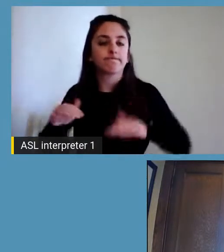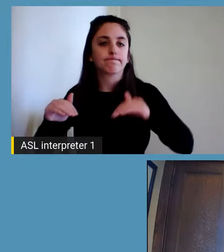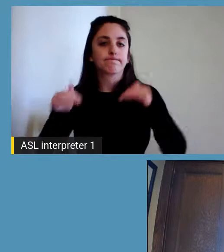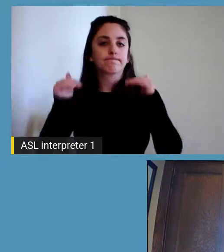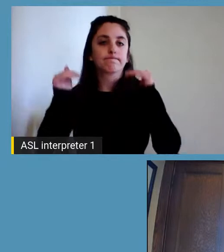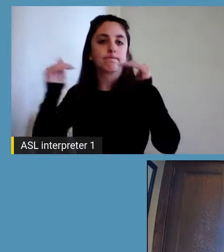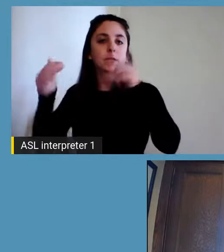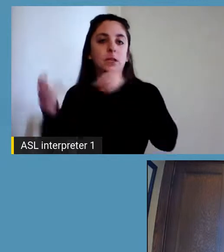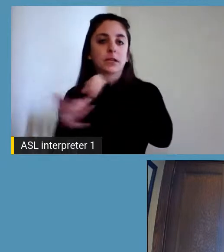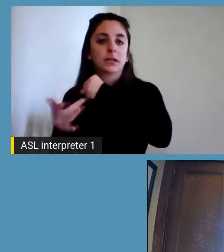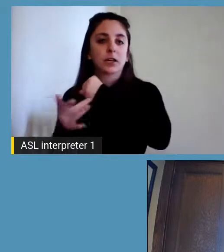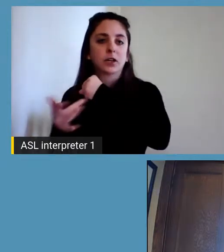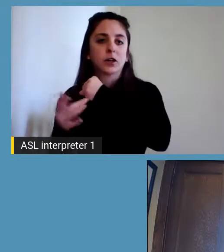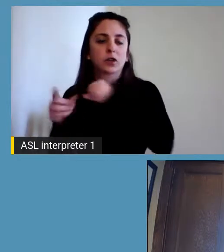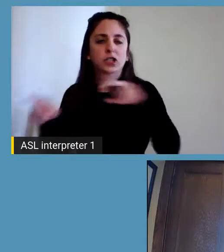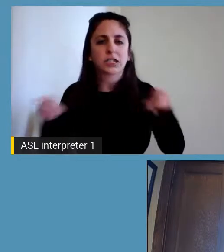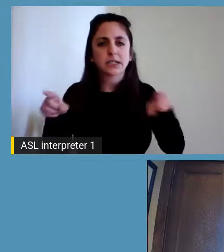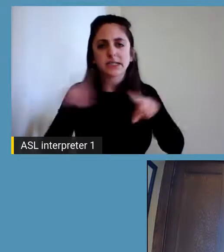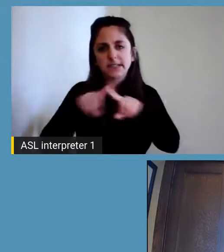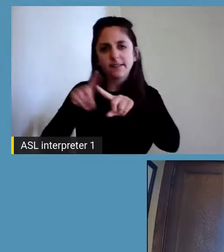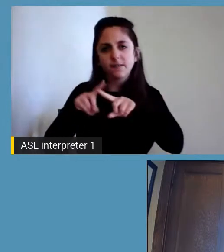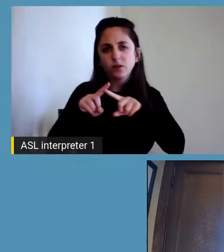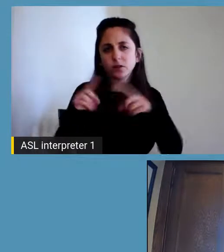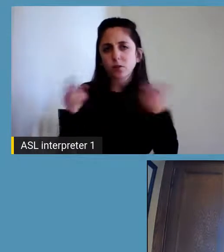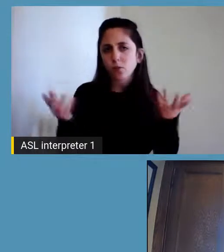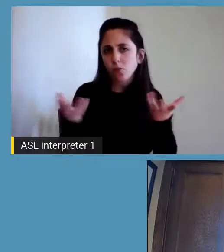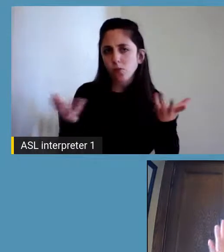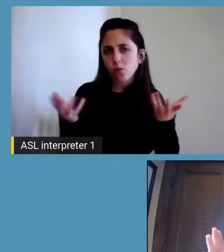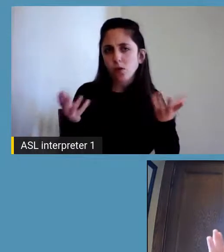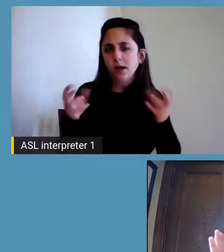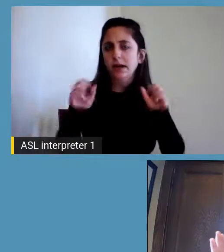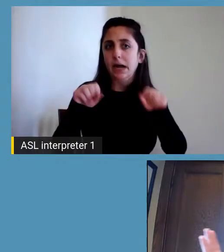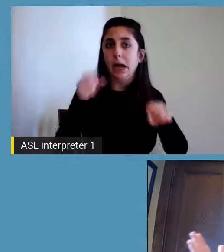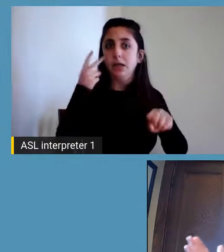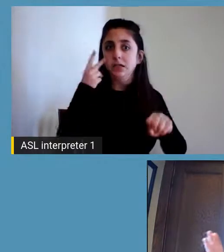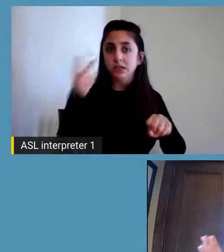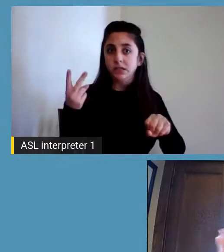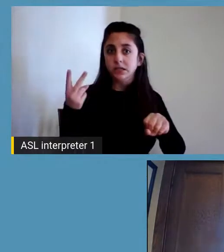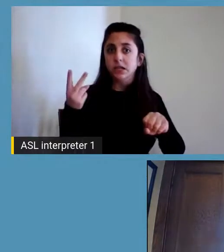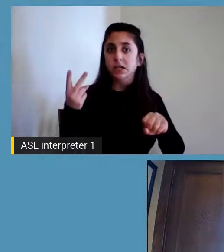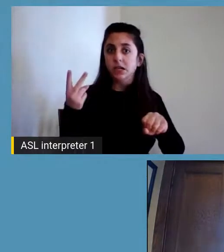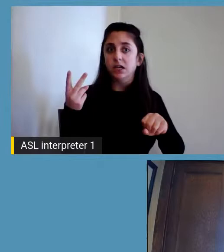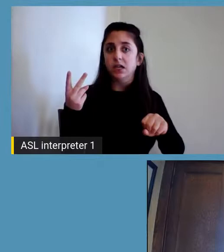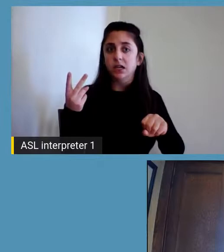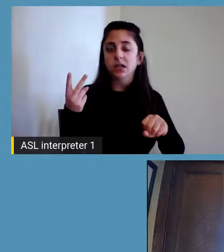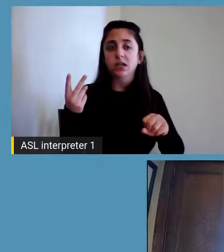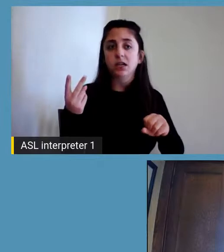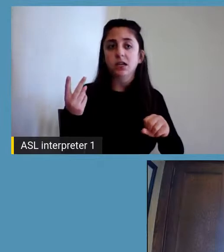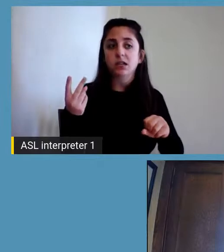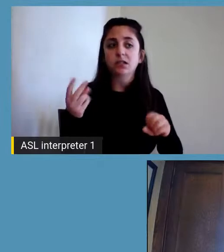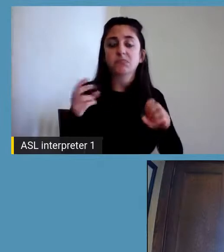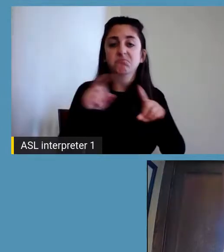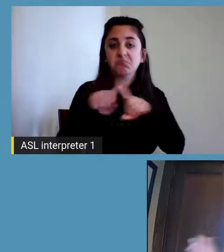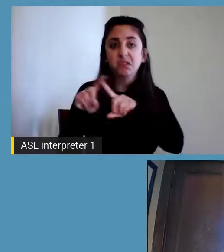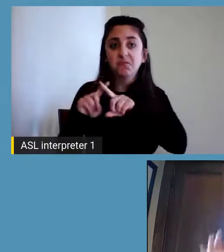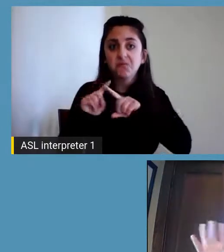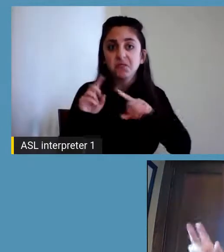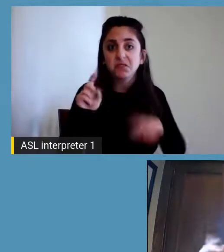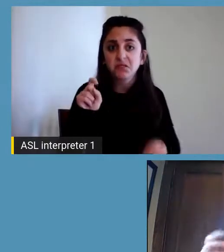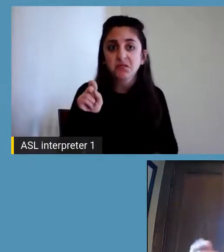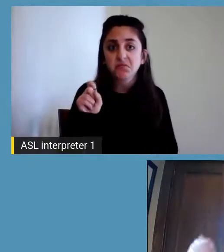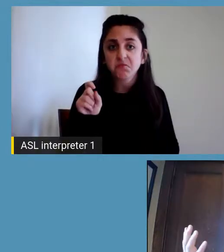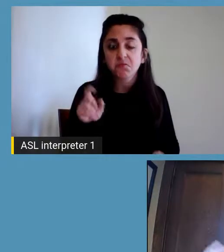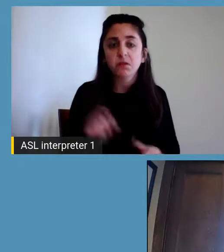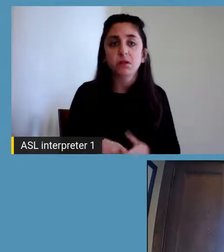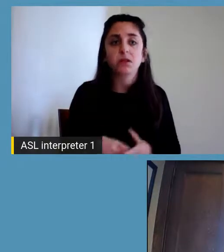in the technology, is that show as in the output? I mean, it really makes a difference. iPhone, you're going to